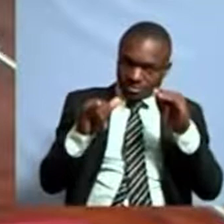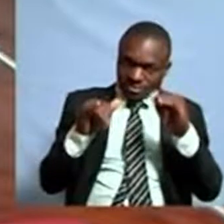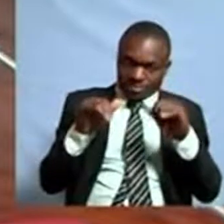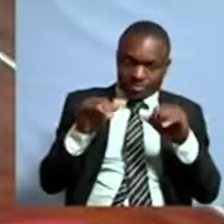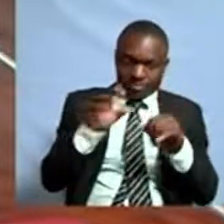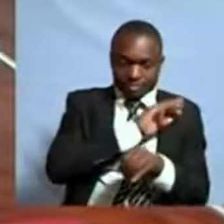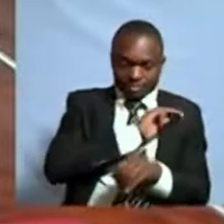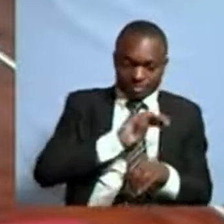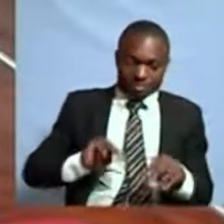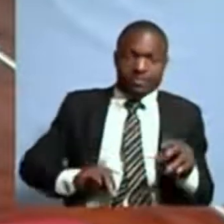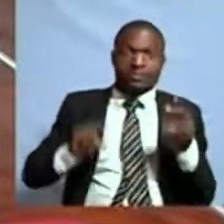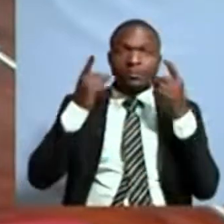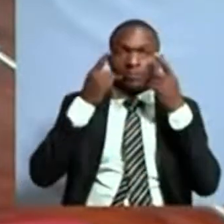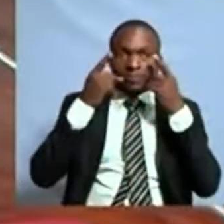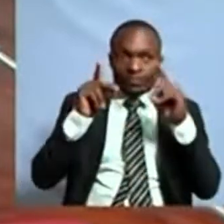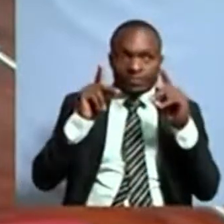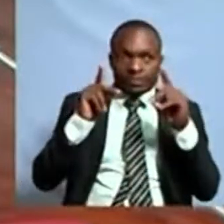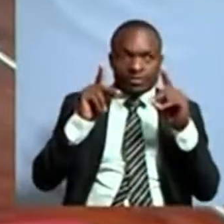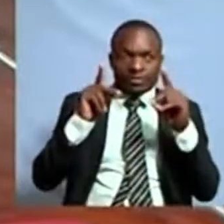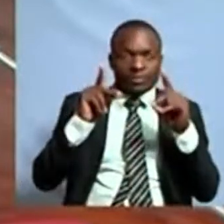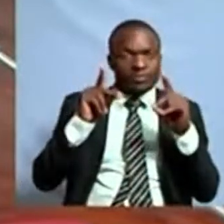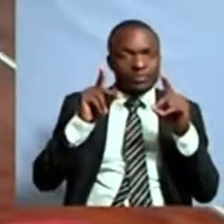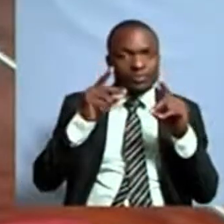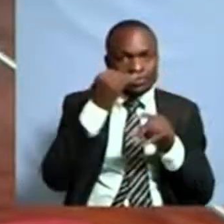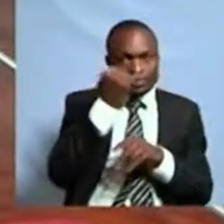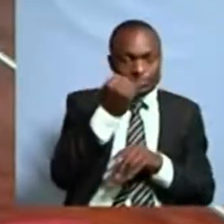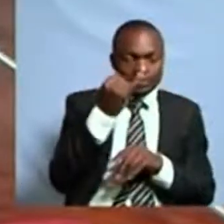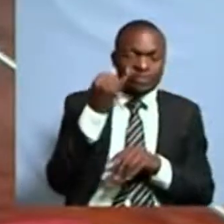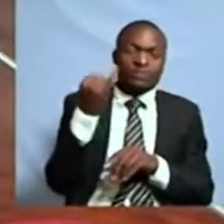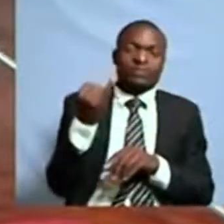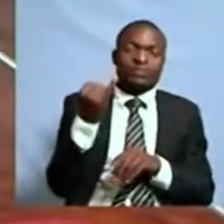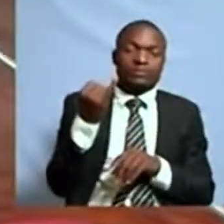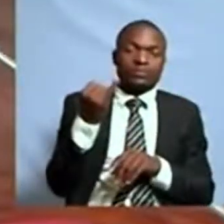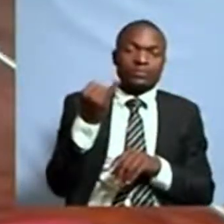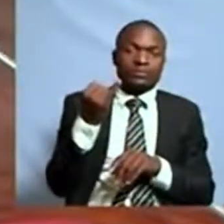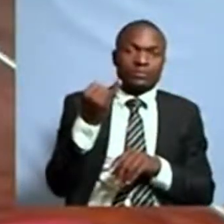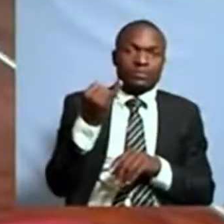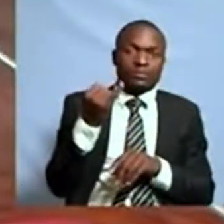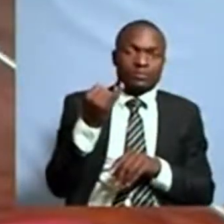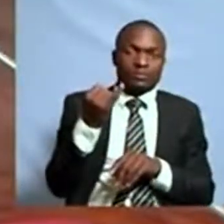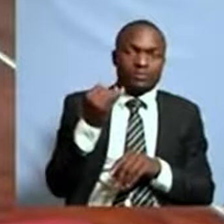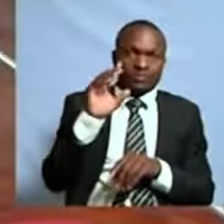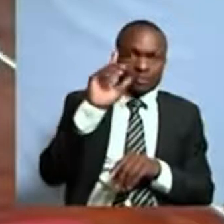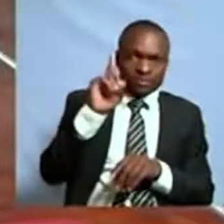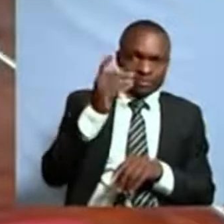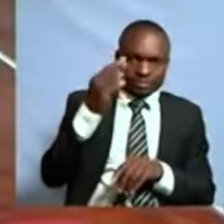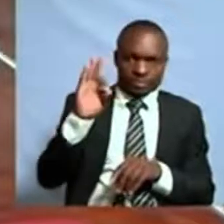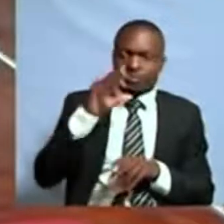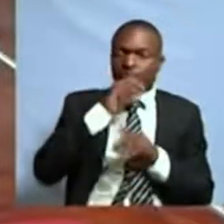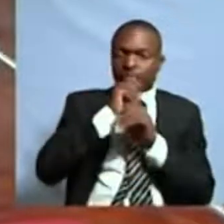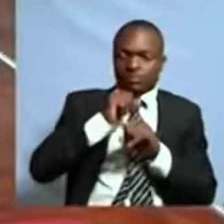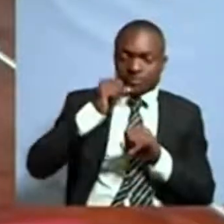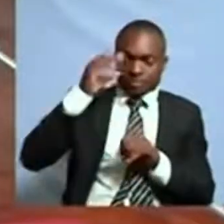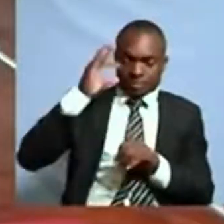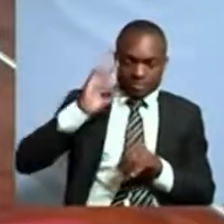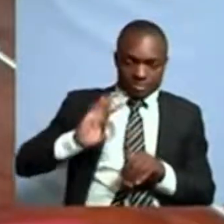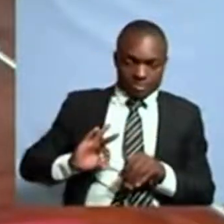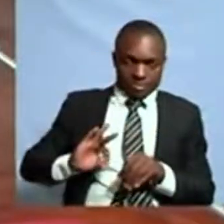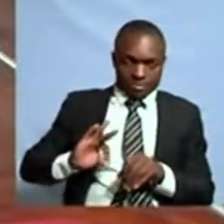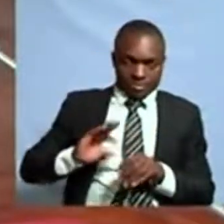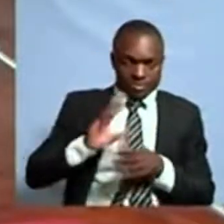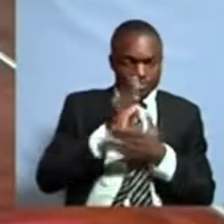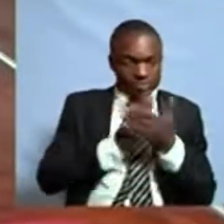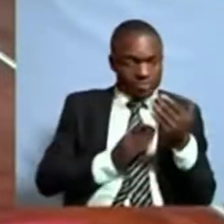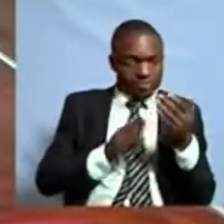public in regards to the issue of the one-off age benefit, where some